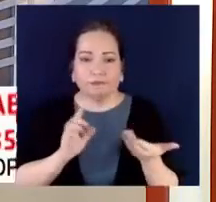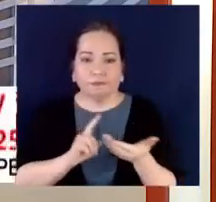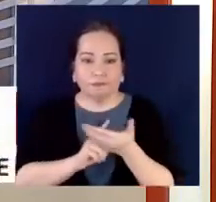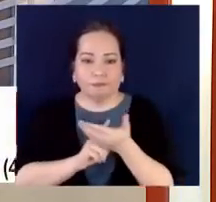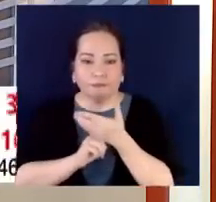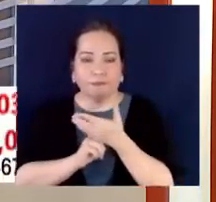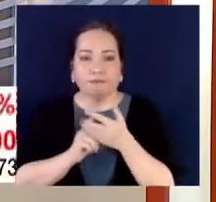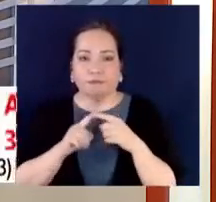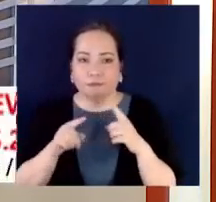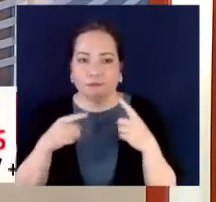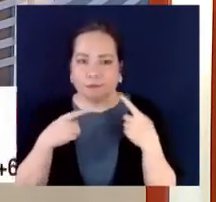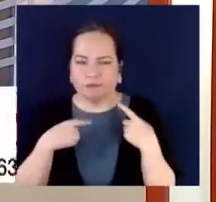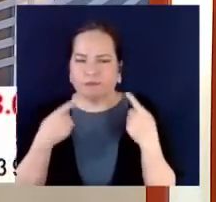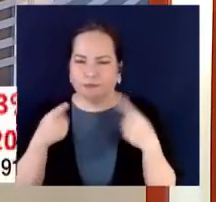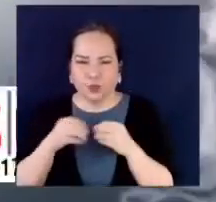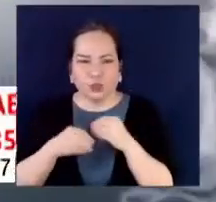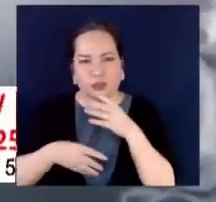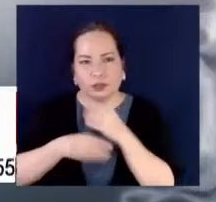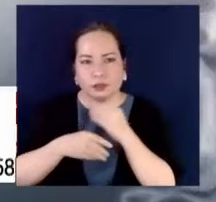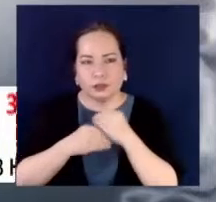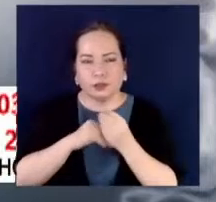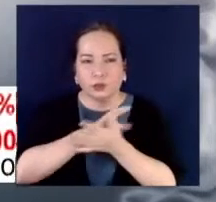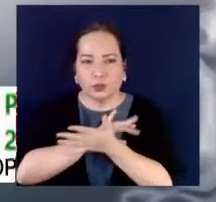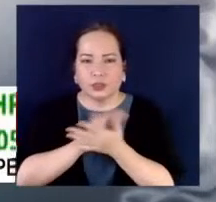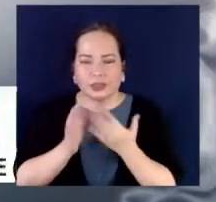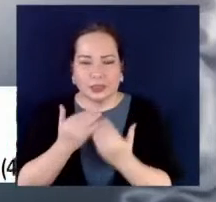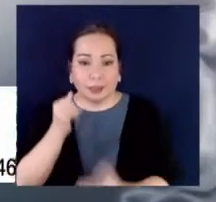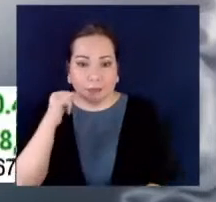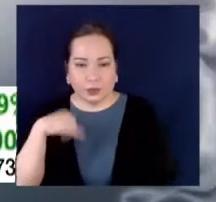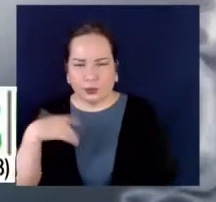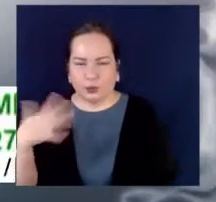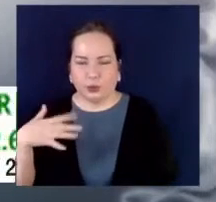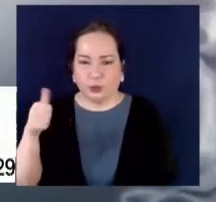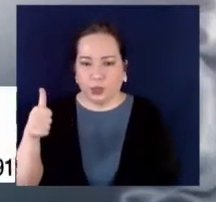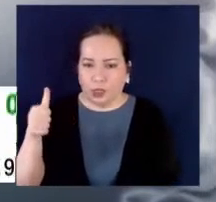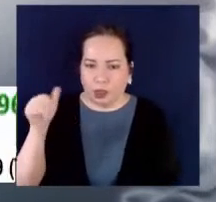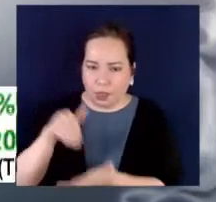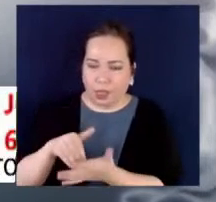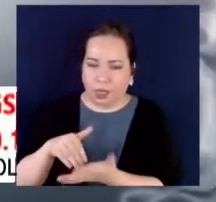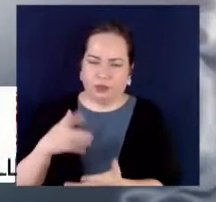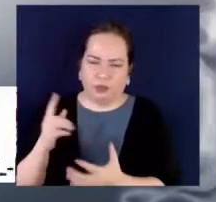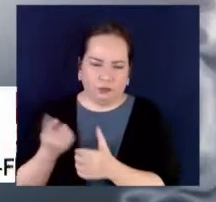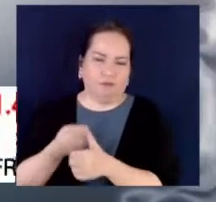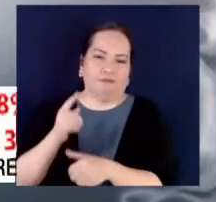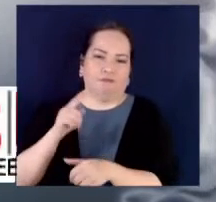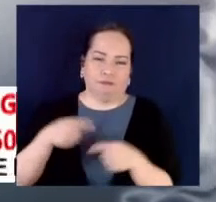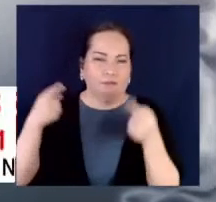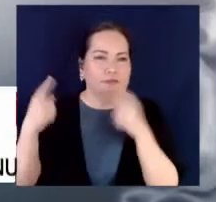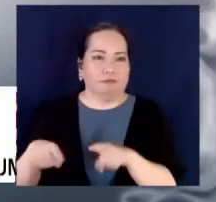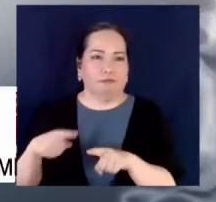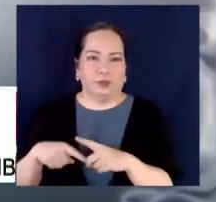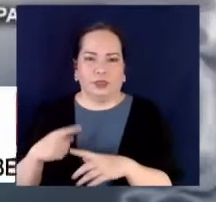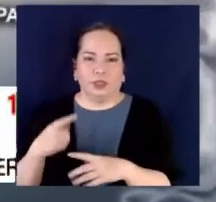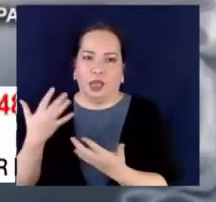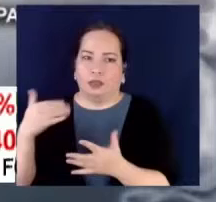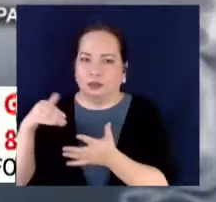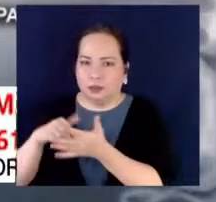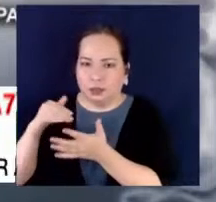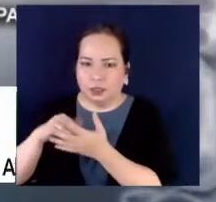on Monday. It's the fourth straight day that daily infections exceeded 9,000. The number of active cases now at